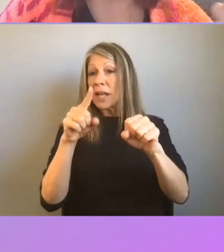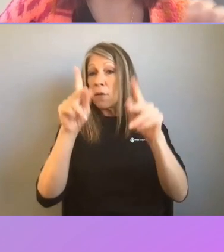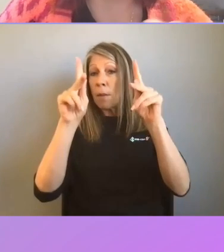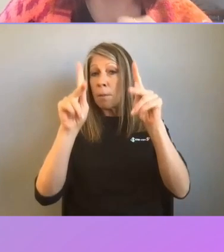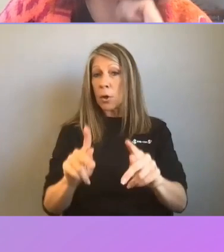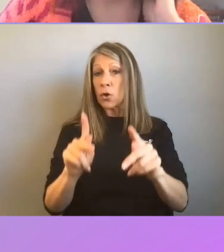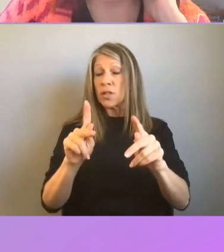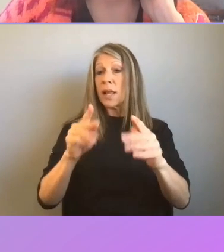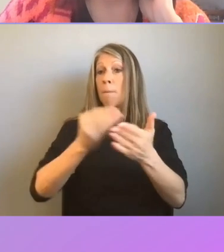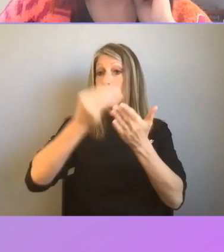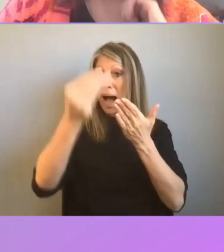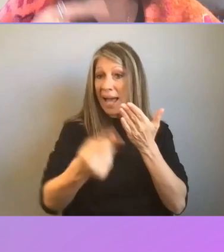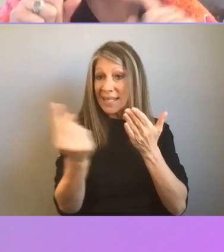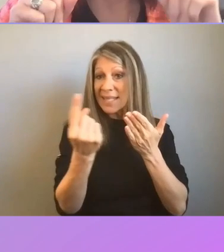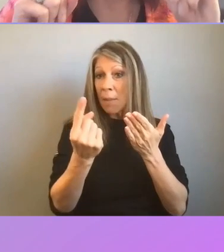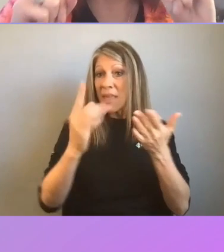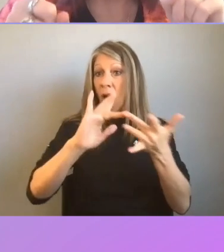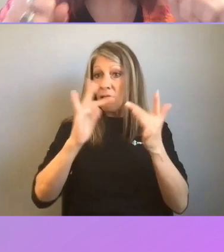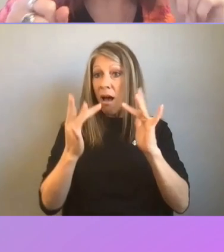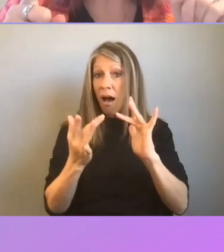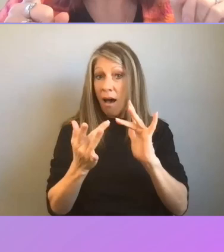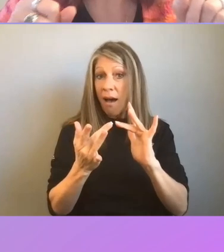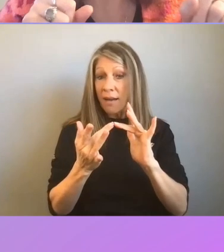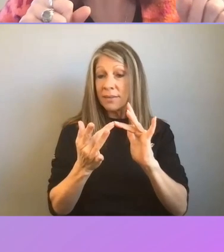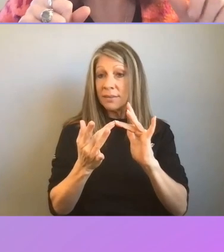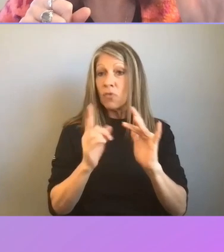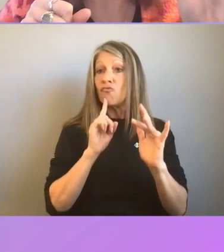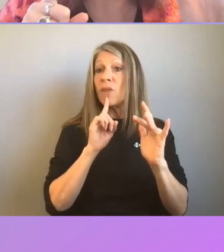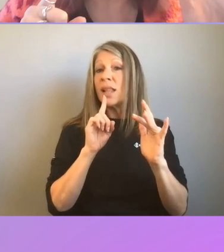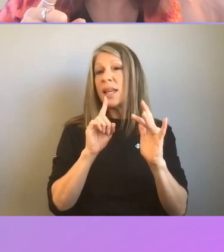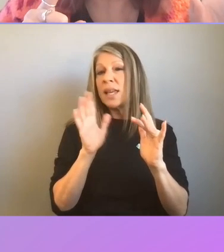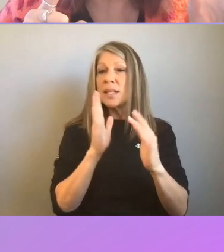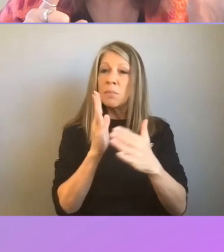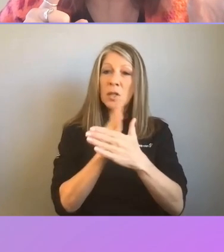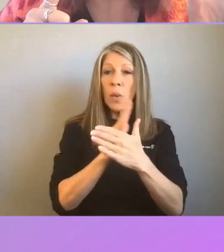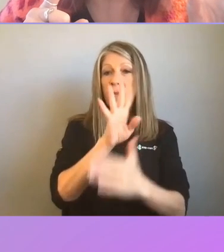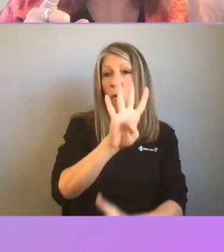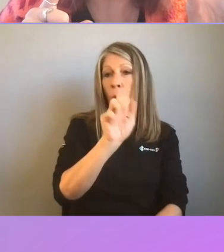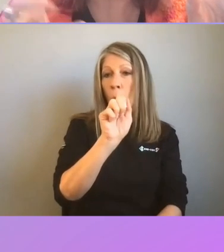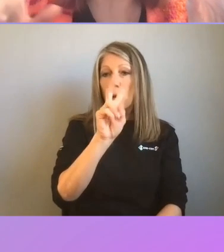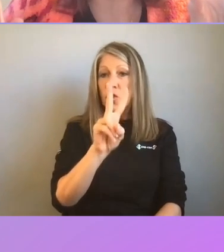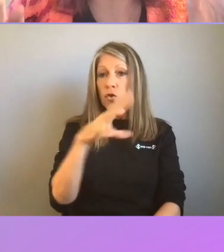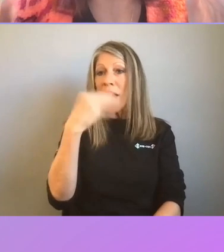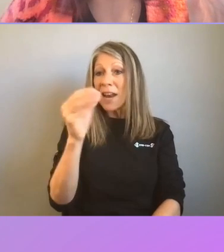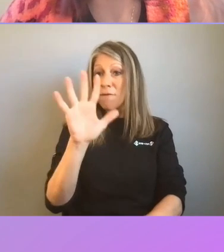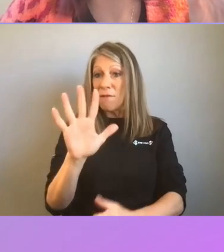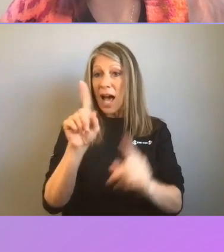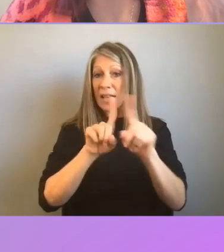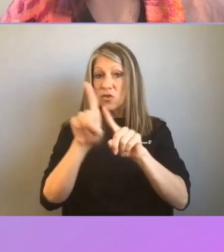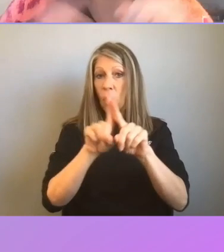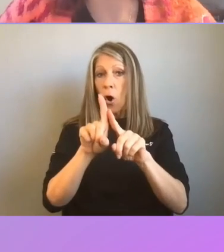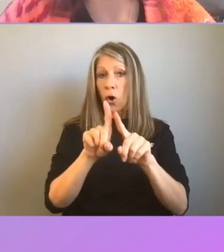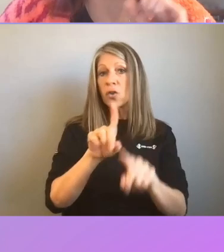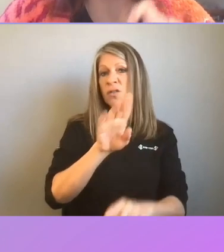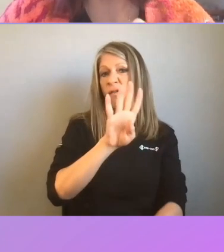a purchase on an e-commerce site actually was between 4.2 out of 5 stars to 4.5 out